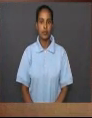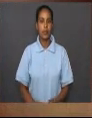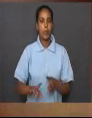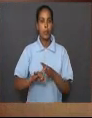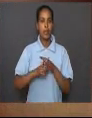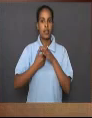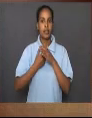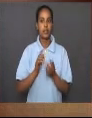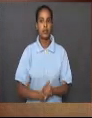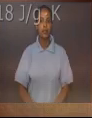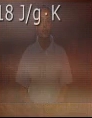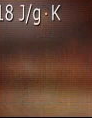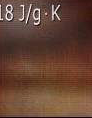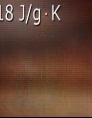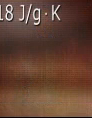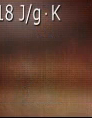Begin.